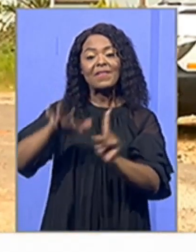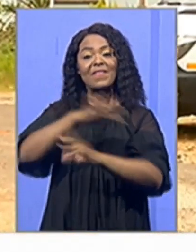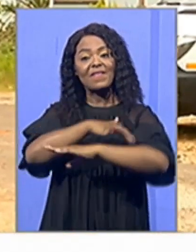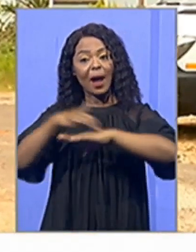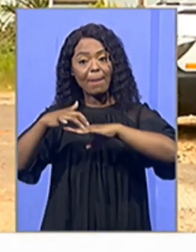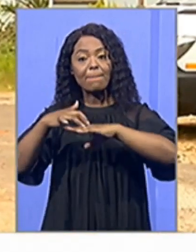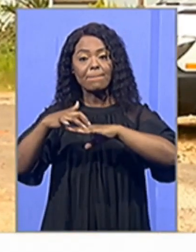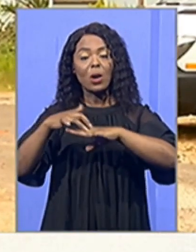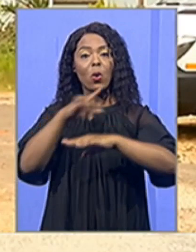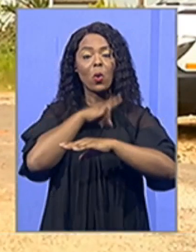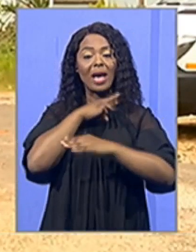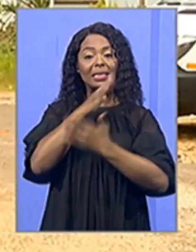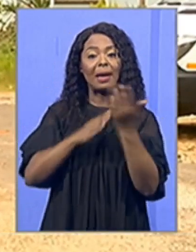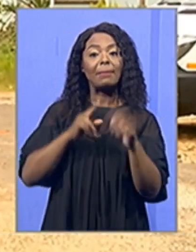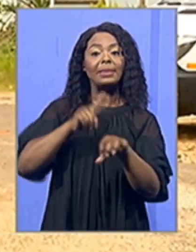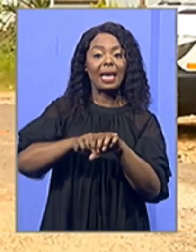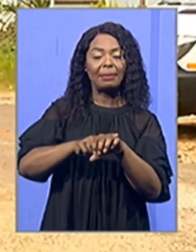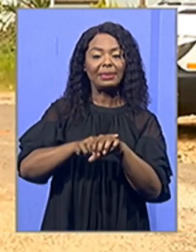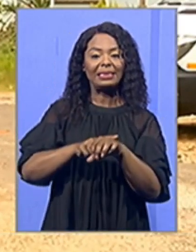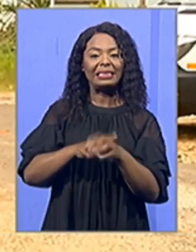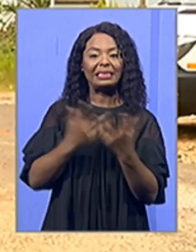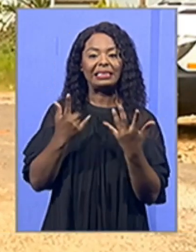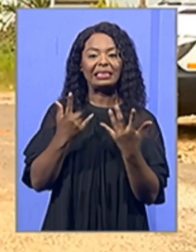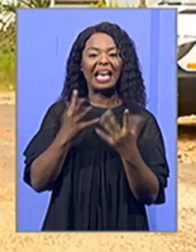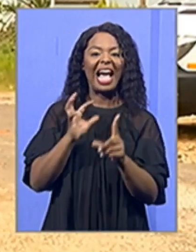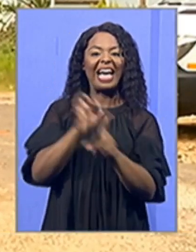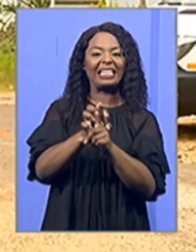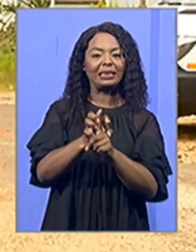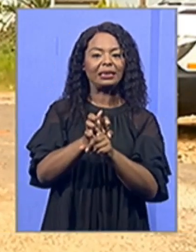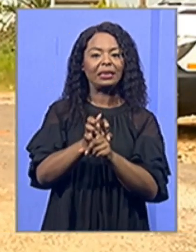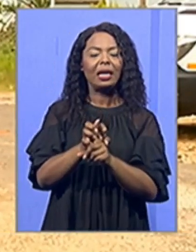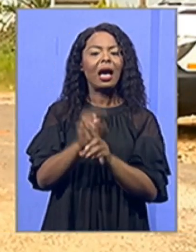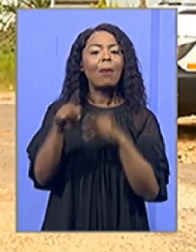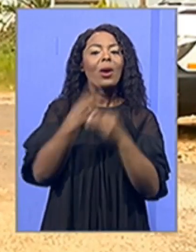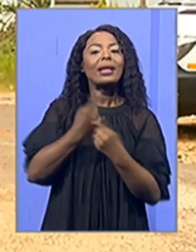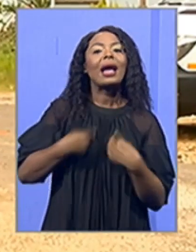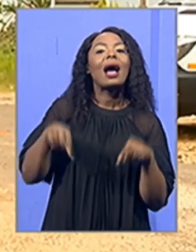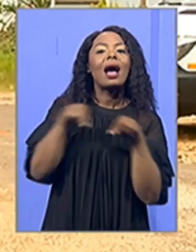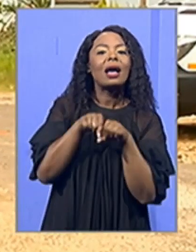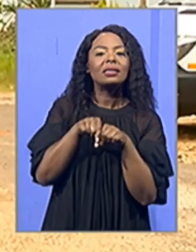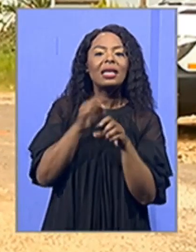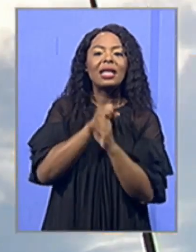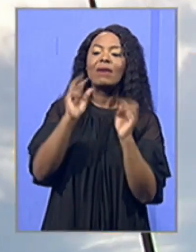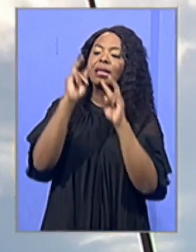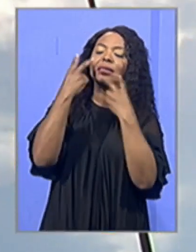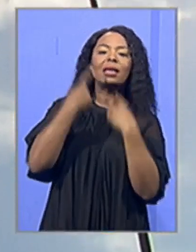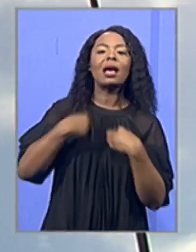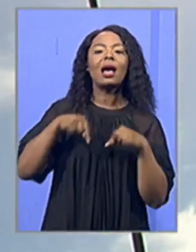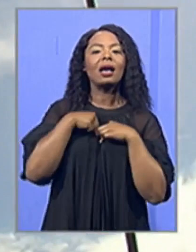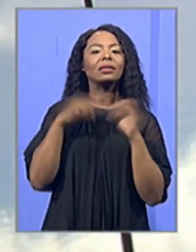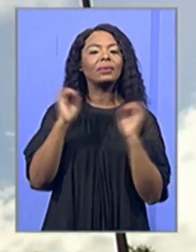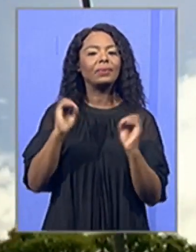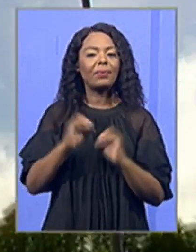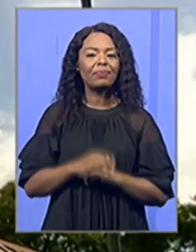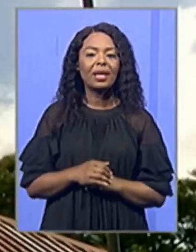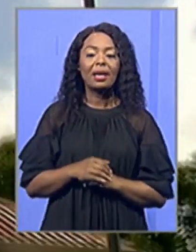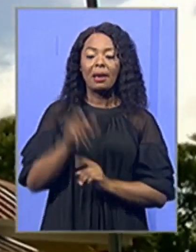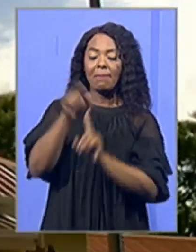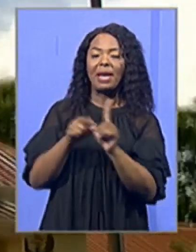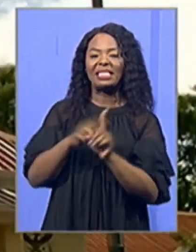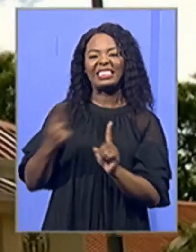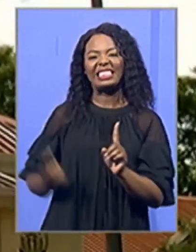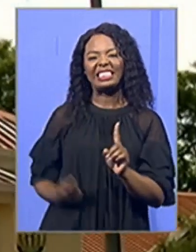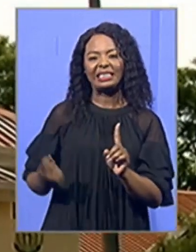they sometimes feed them. What about us, whom they don't even see us around? Monga dintja tsena e leng